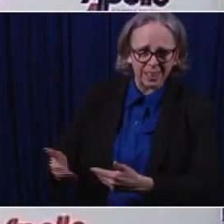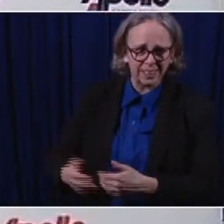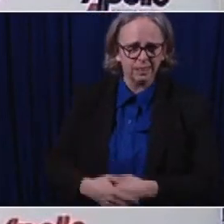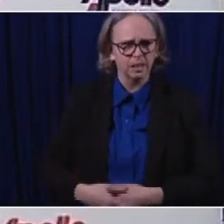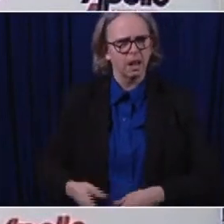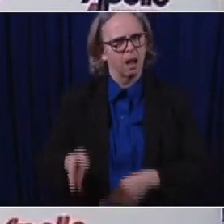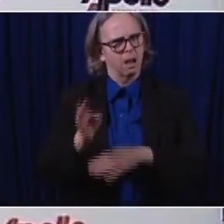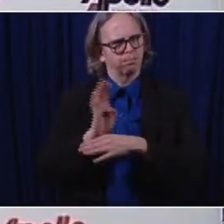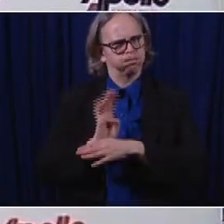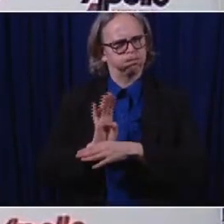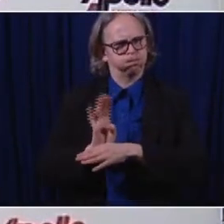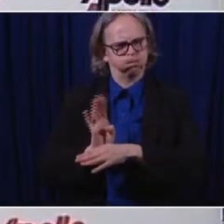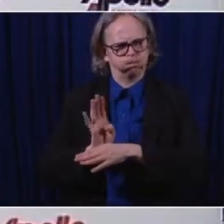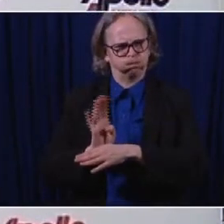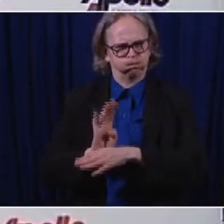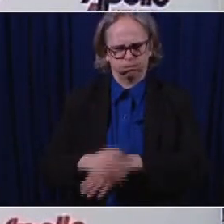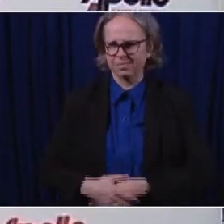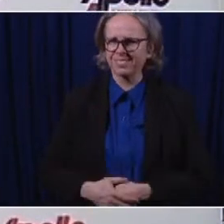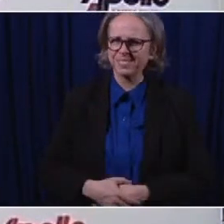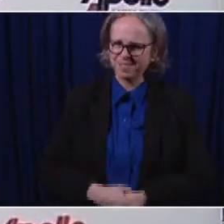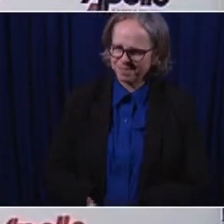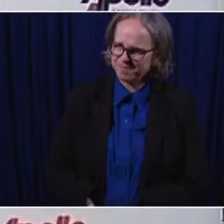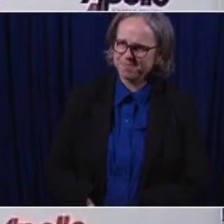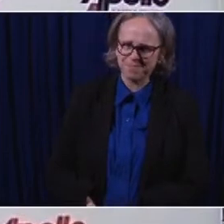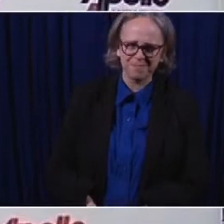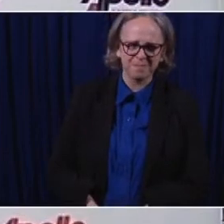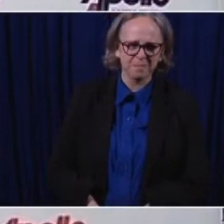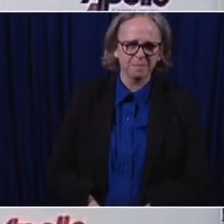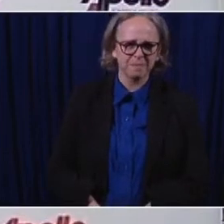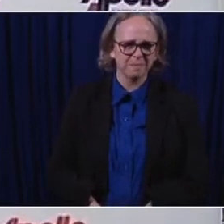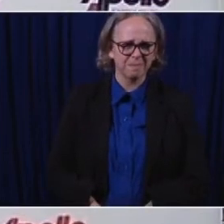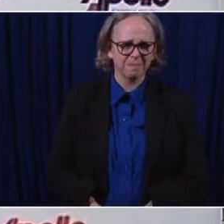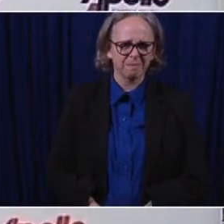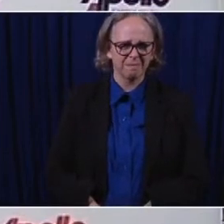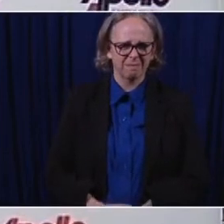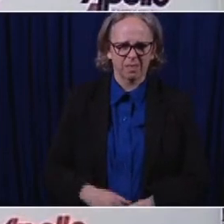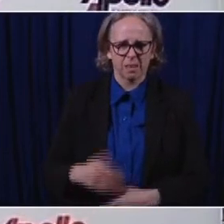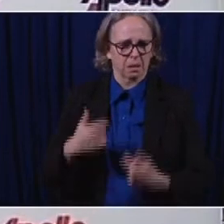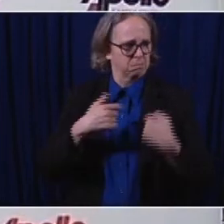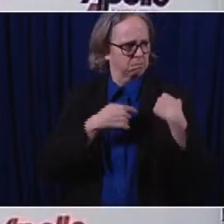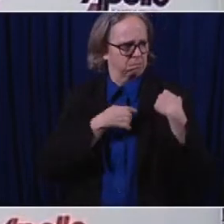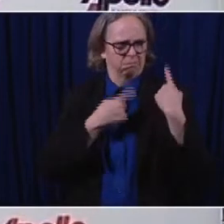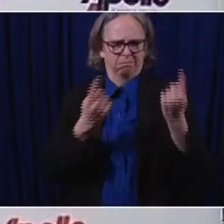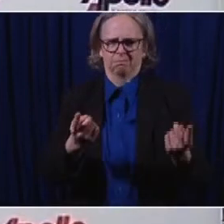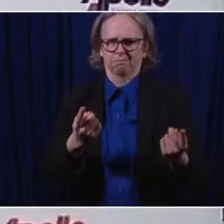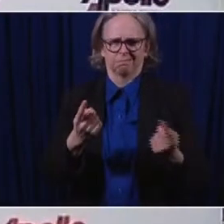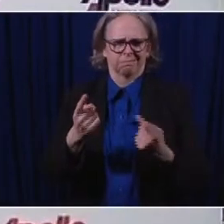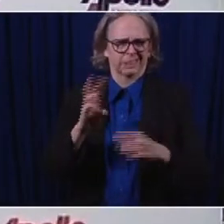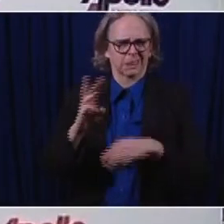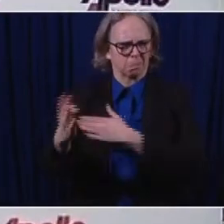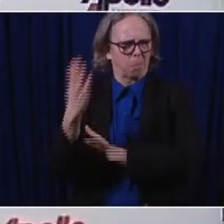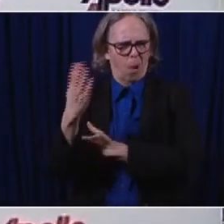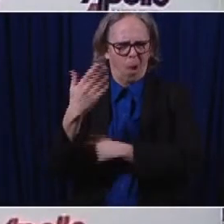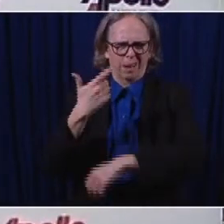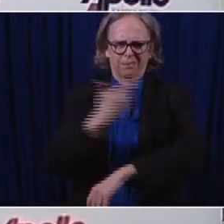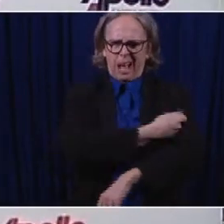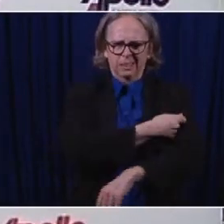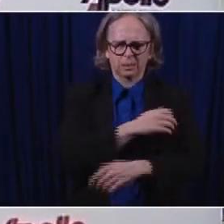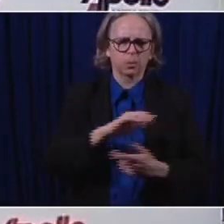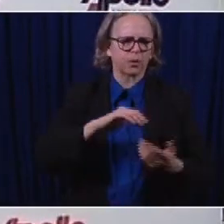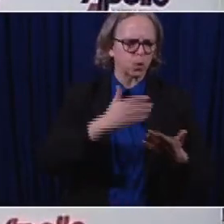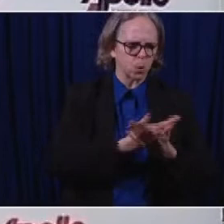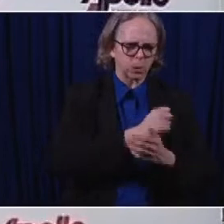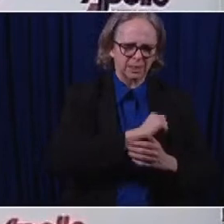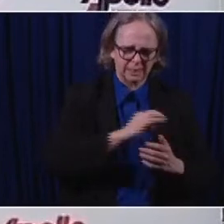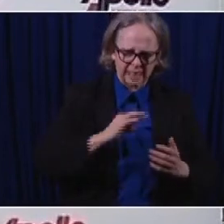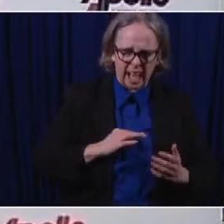meeting at the health department. We went and vaccinated school staff before they started school. We had another clinic for 80